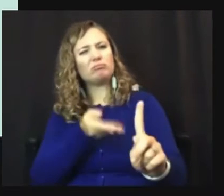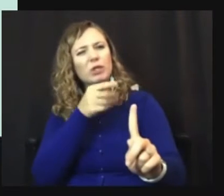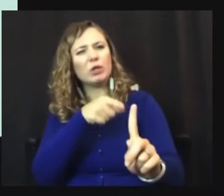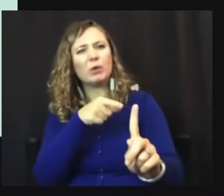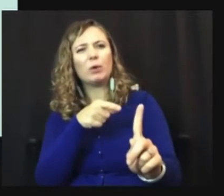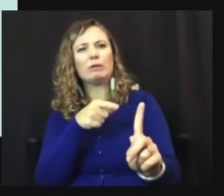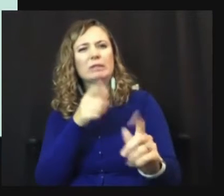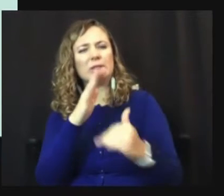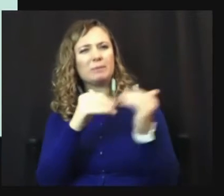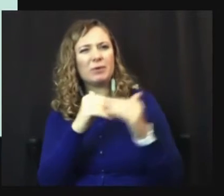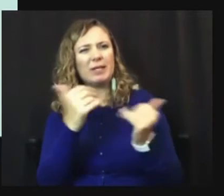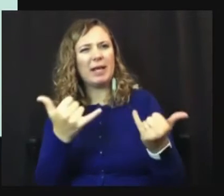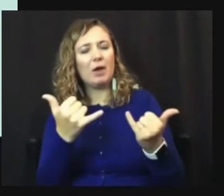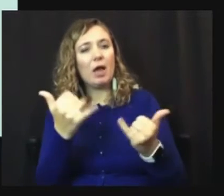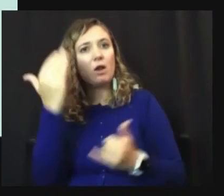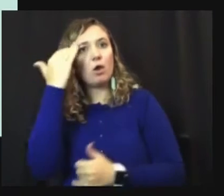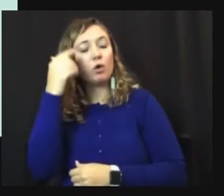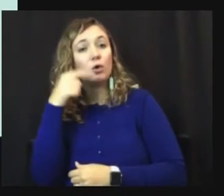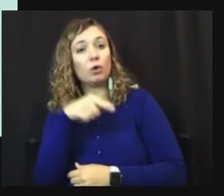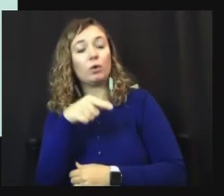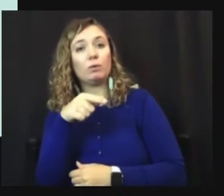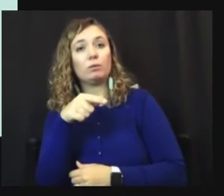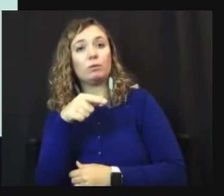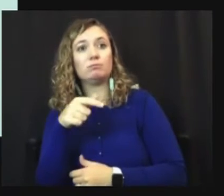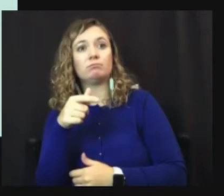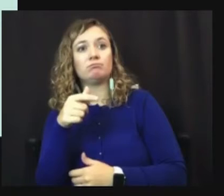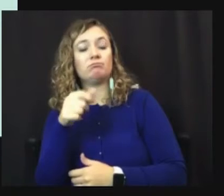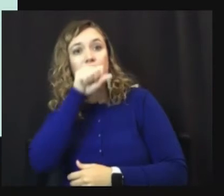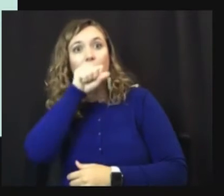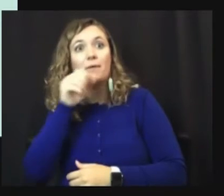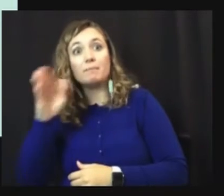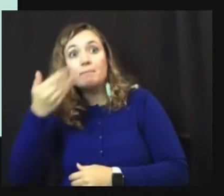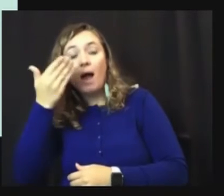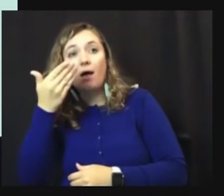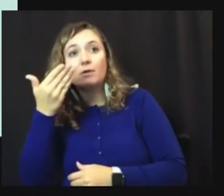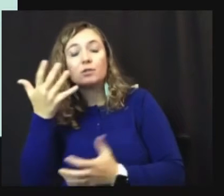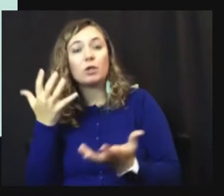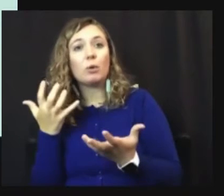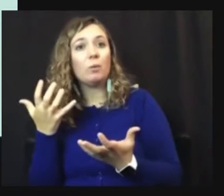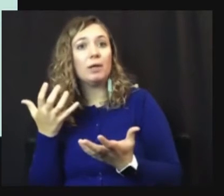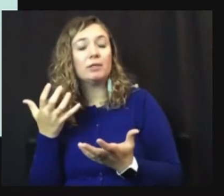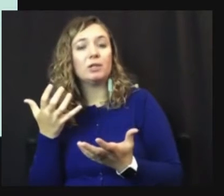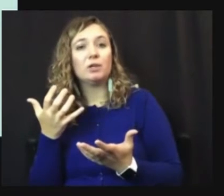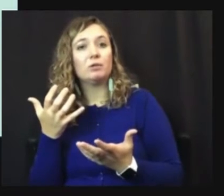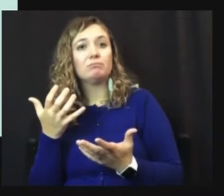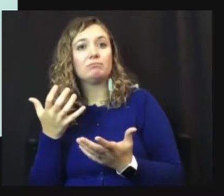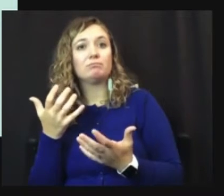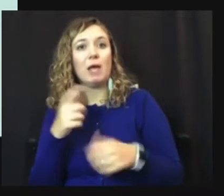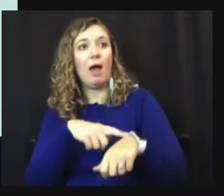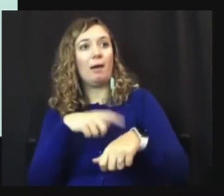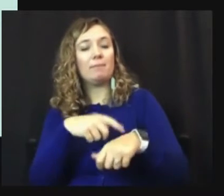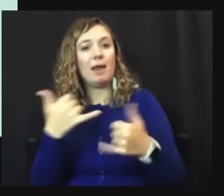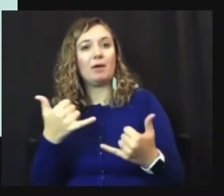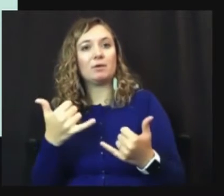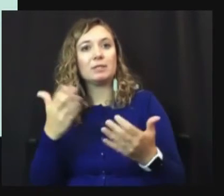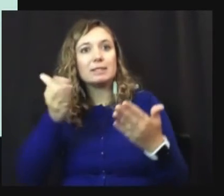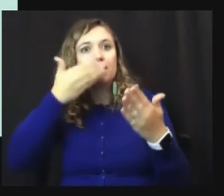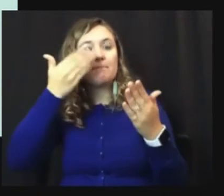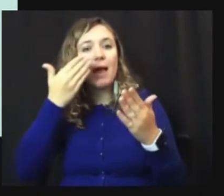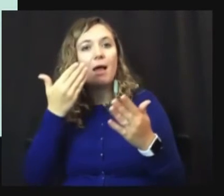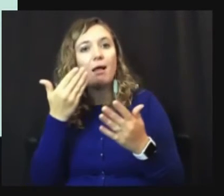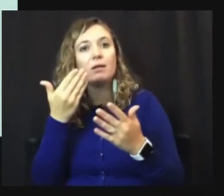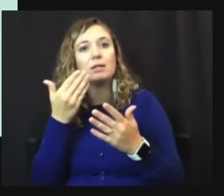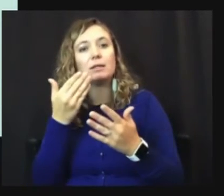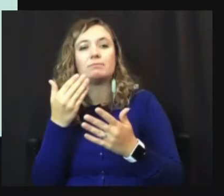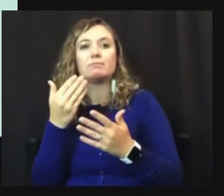things. Do you want to spend some time smelling these essential oils with me? And invite that relationship into